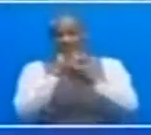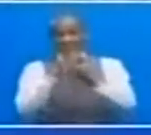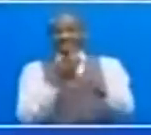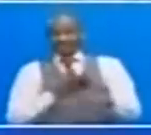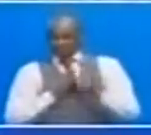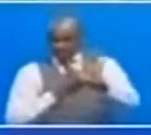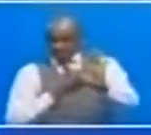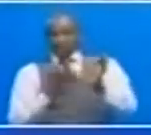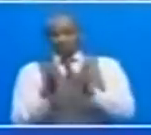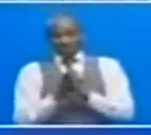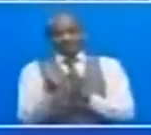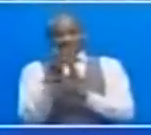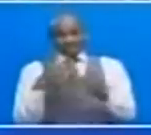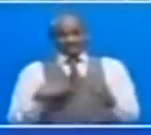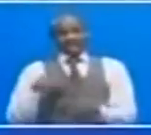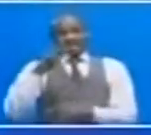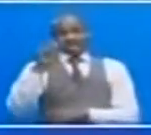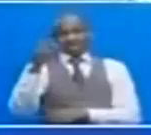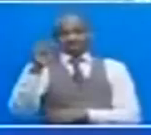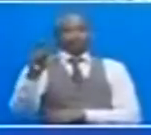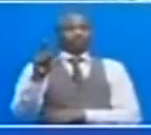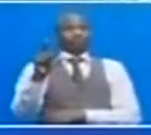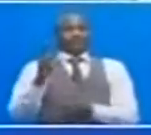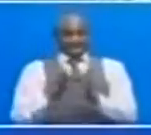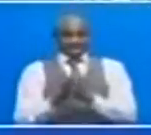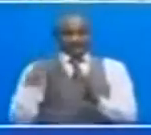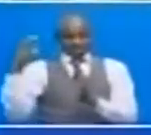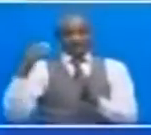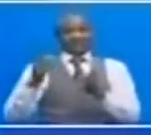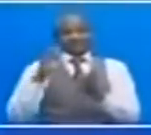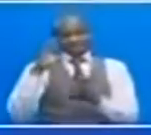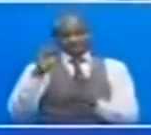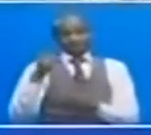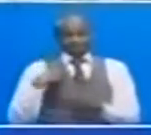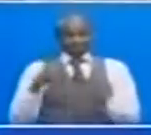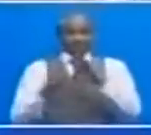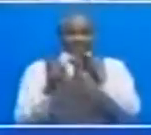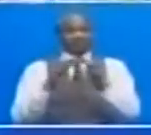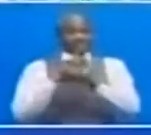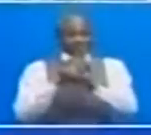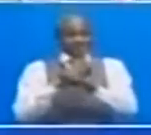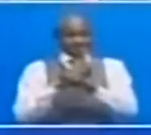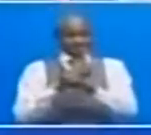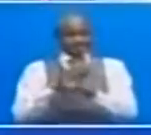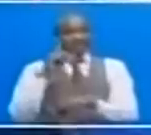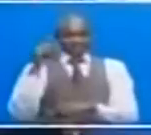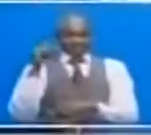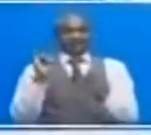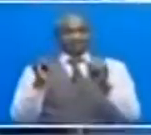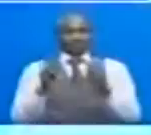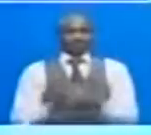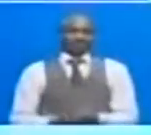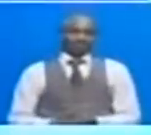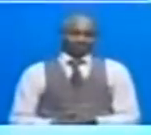Council, chaired by Ambassador Rachel Amamo, Cabinet Secretary for Ministry of Defense. Ian Wafula, KTN News.